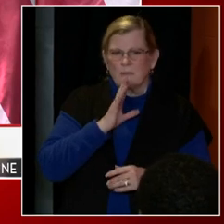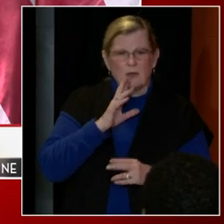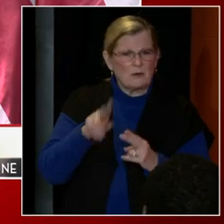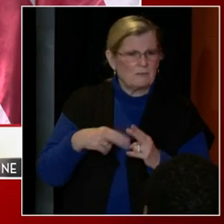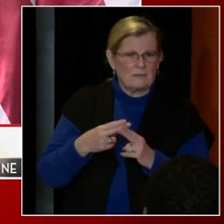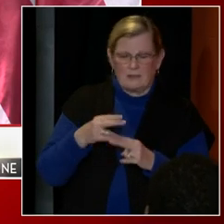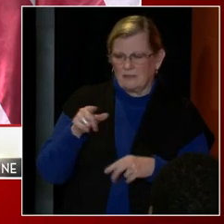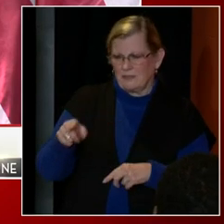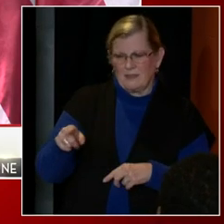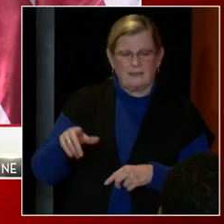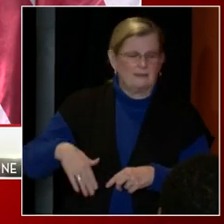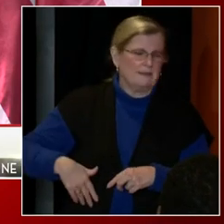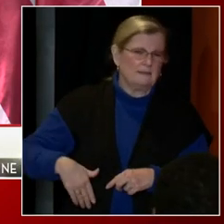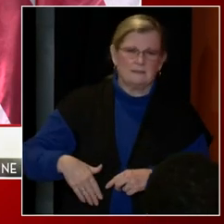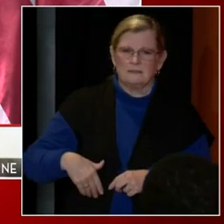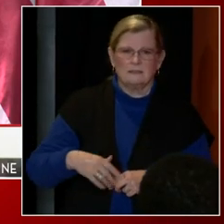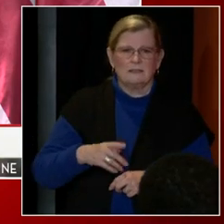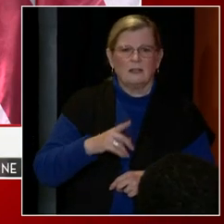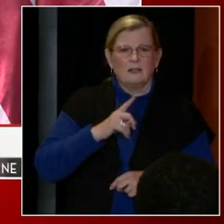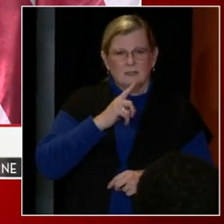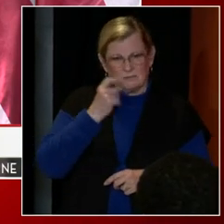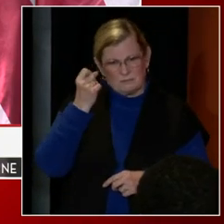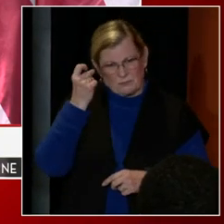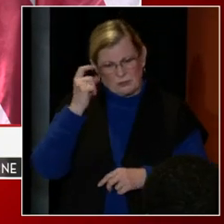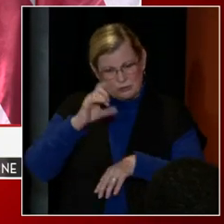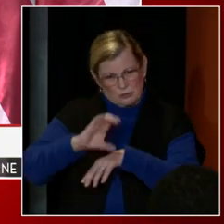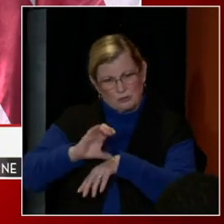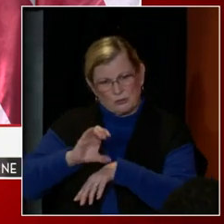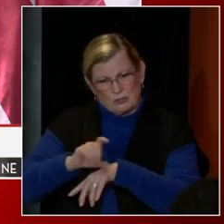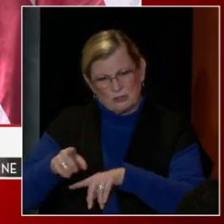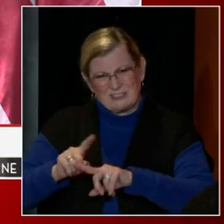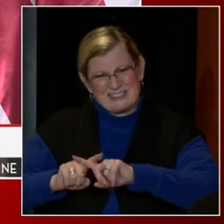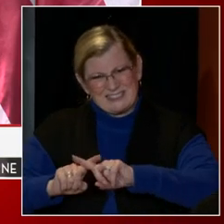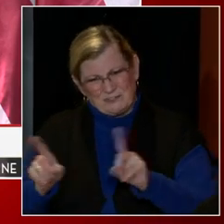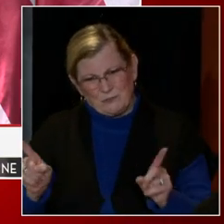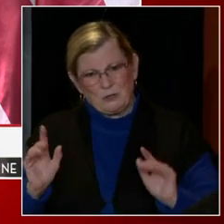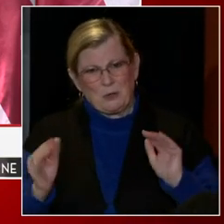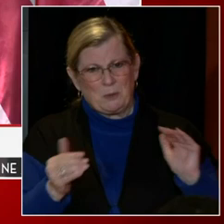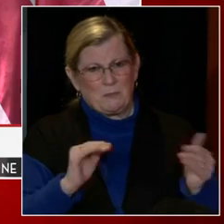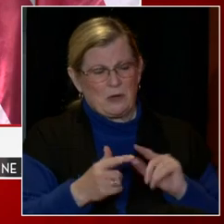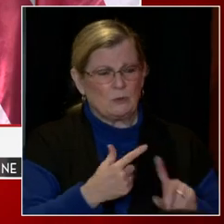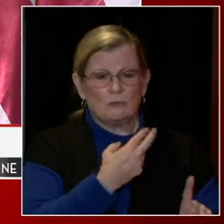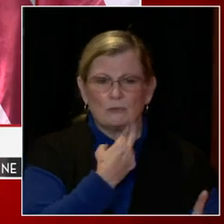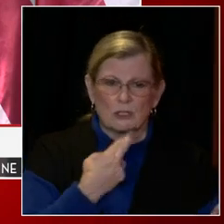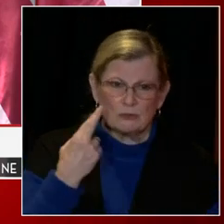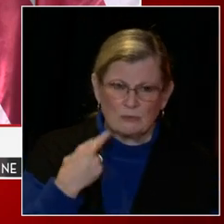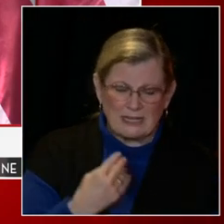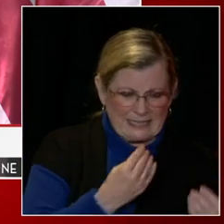where you're taking your mask off to eat, or different from grocery stores. You know, how do we reach this idea of parity?